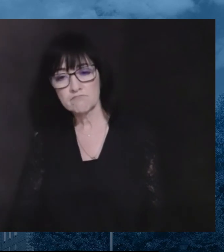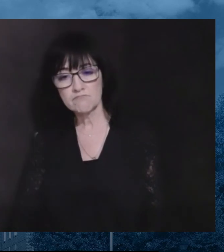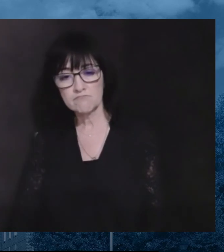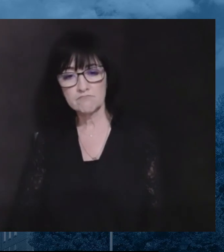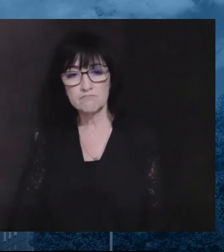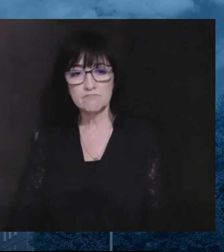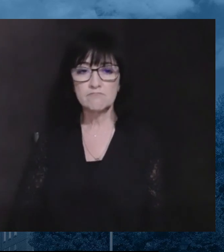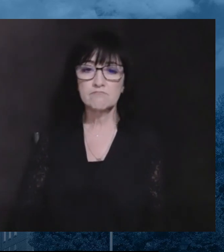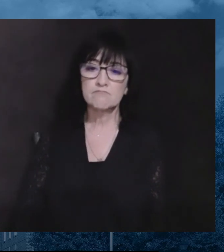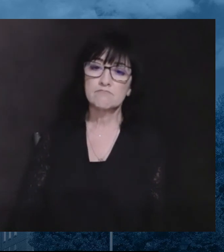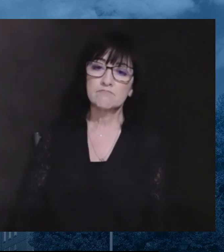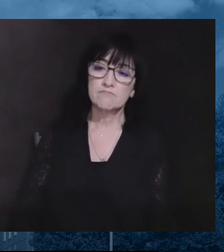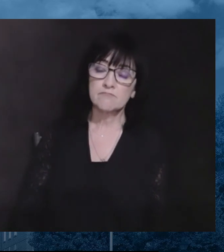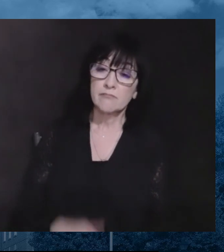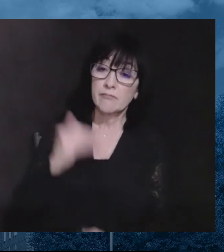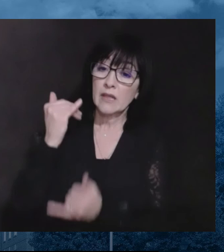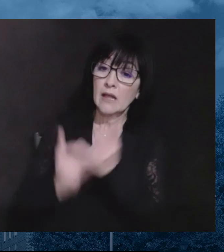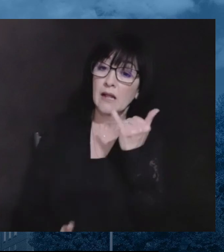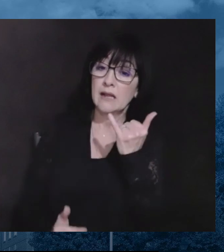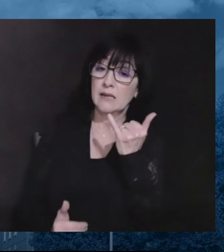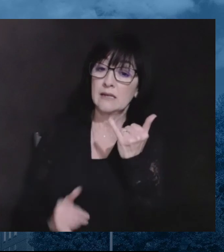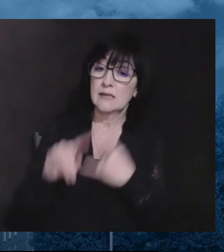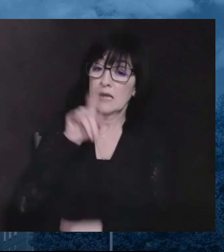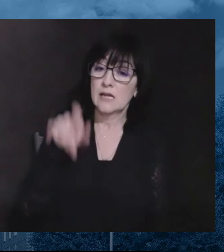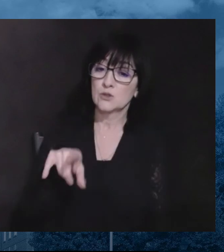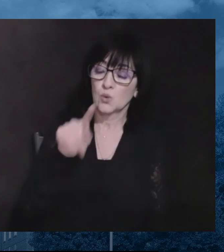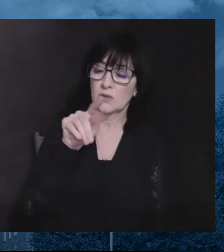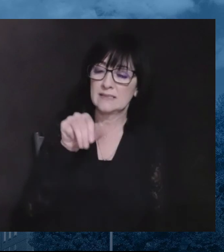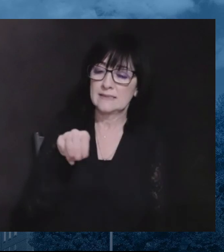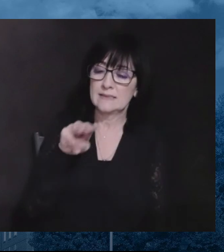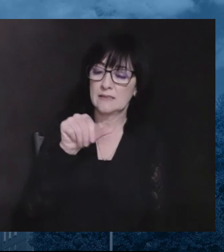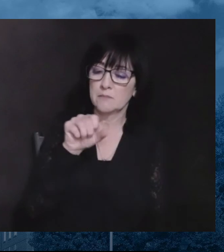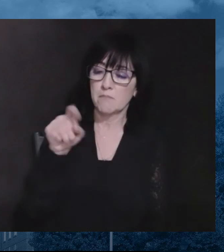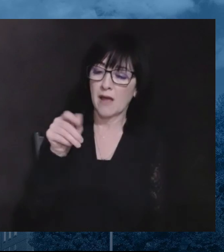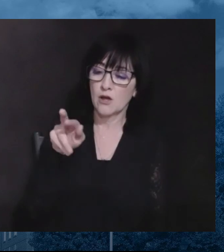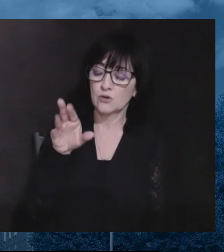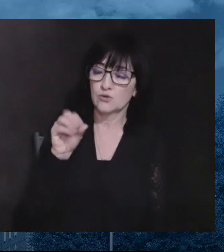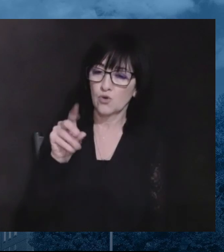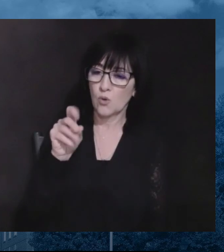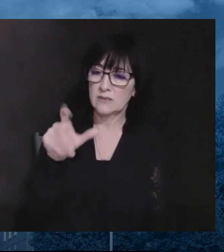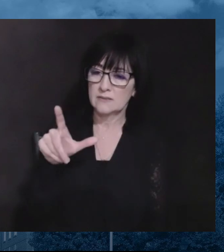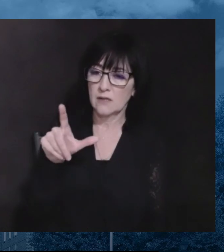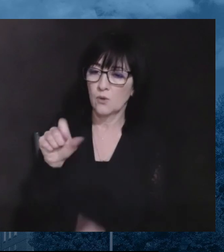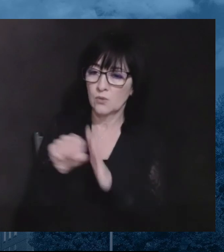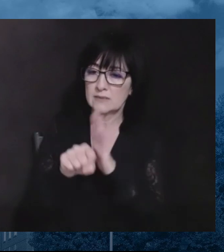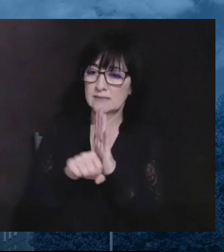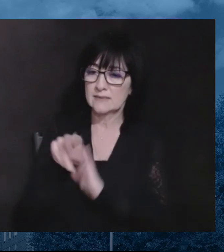All right, last we'll go to Tim Mastro from Delaware State News.